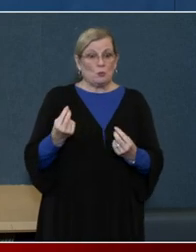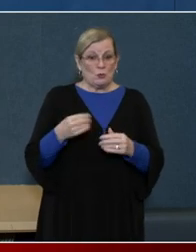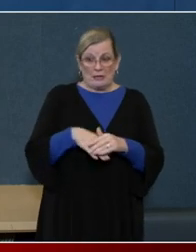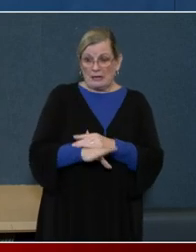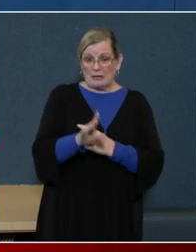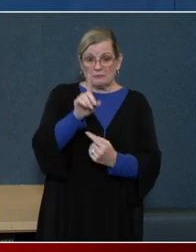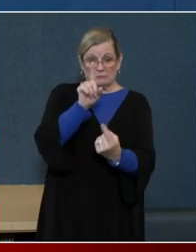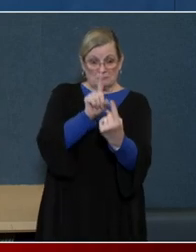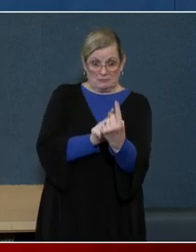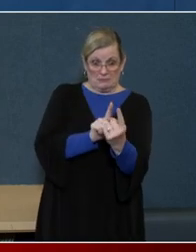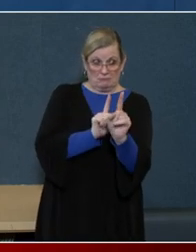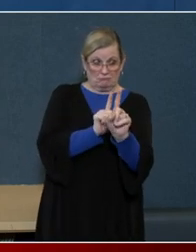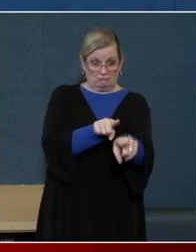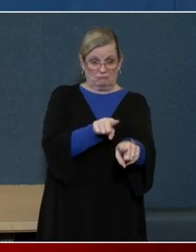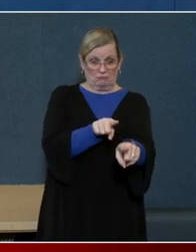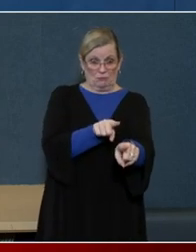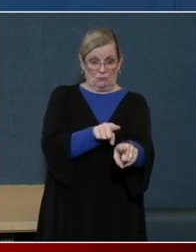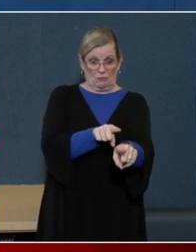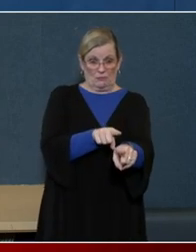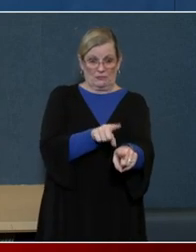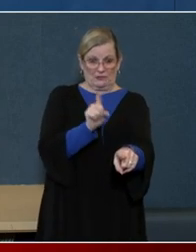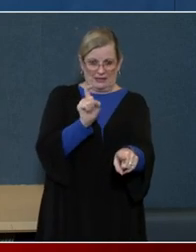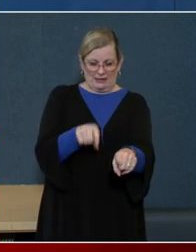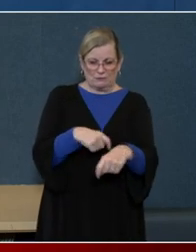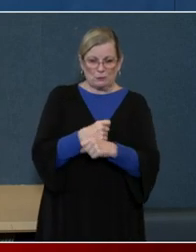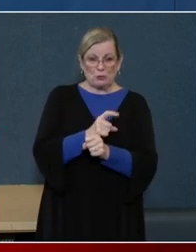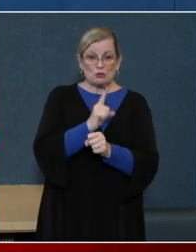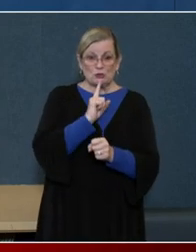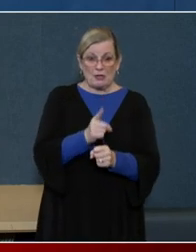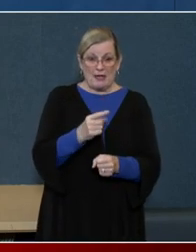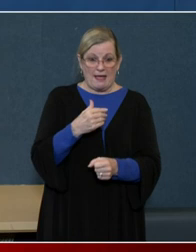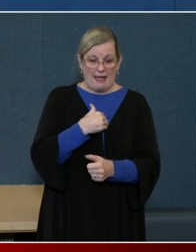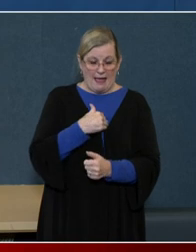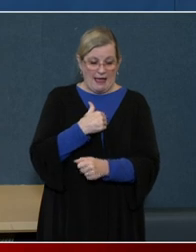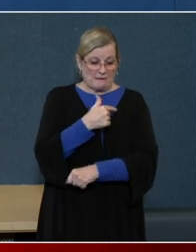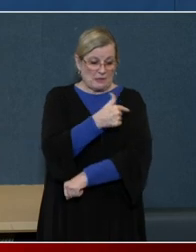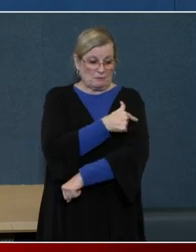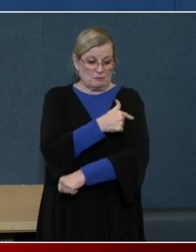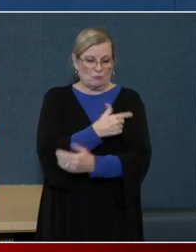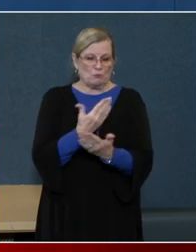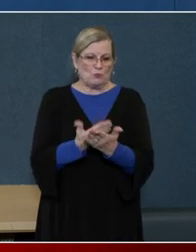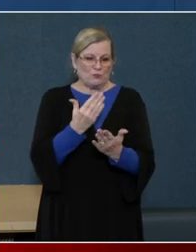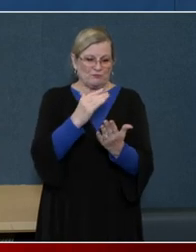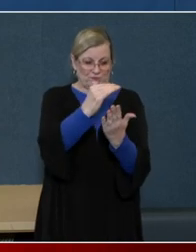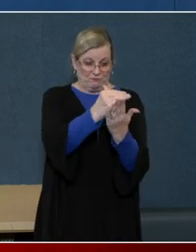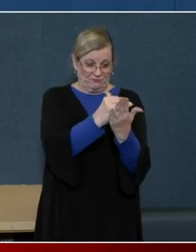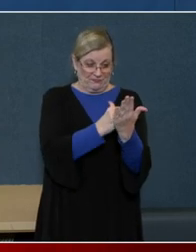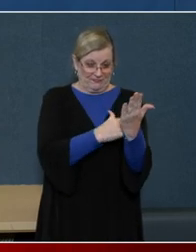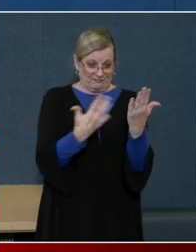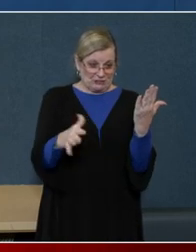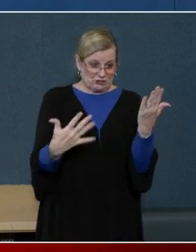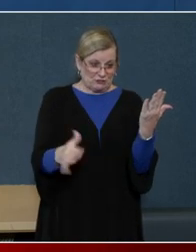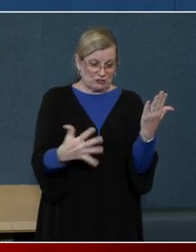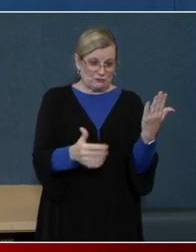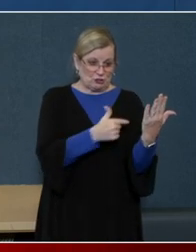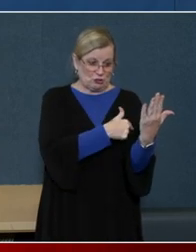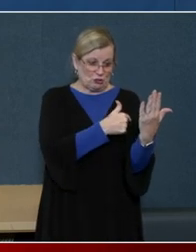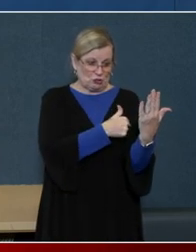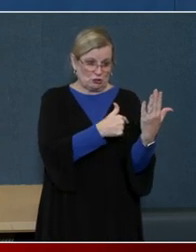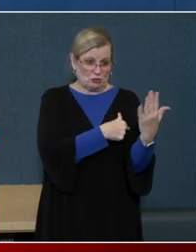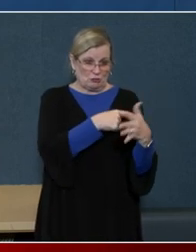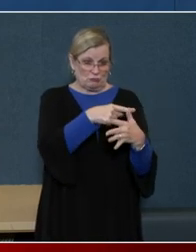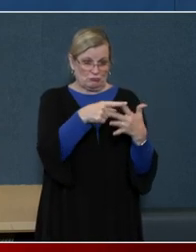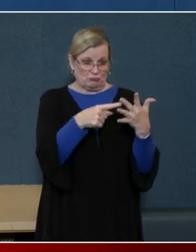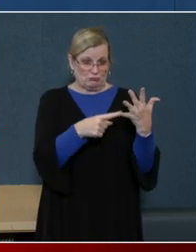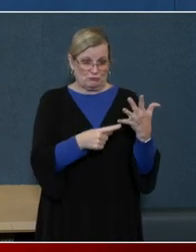the right vaccinations for the student's age group. And we also want to note to families that once they receive an